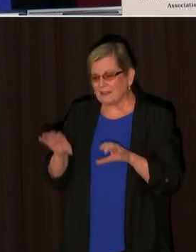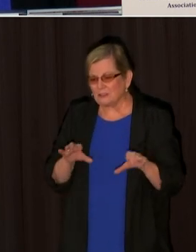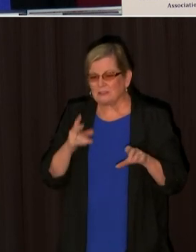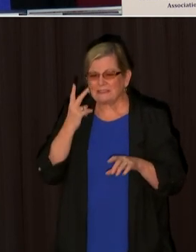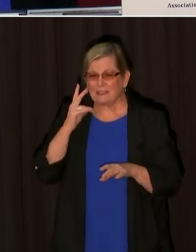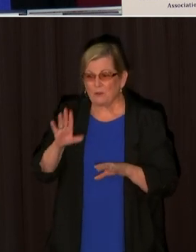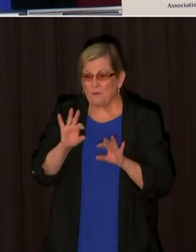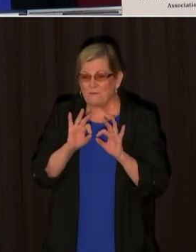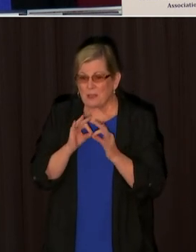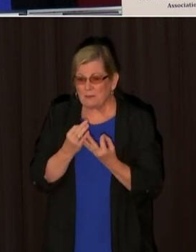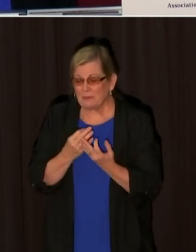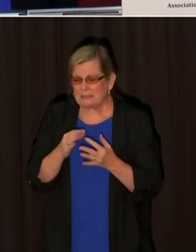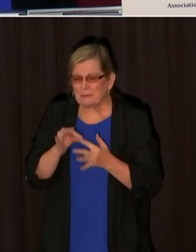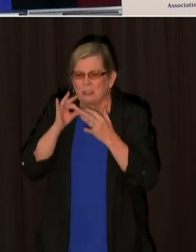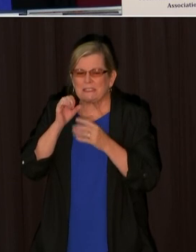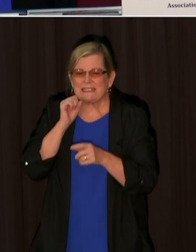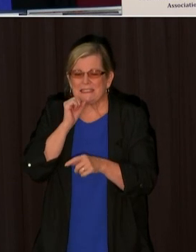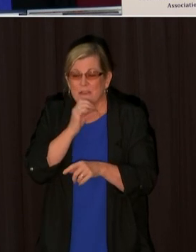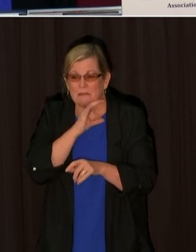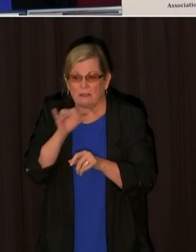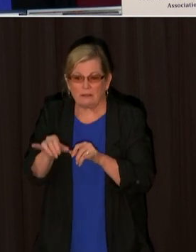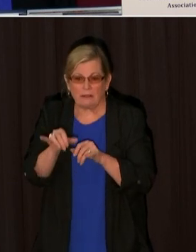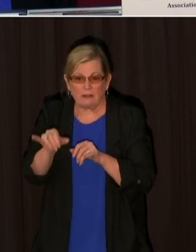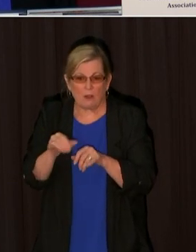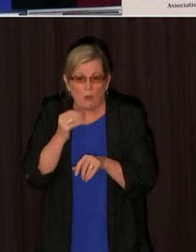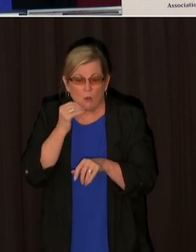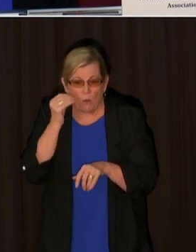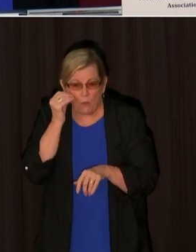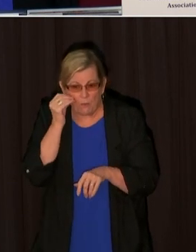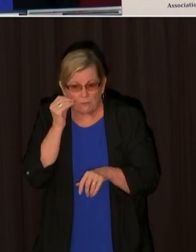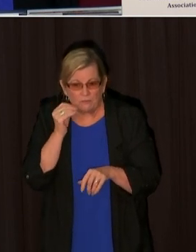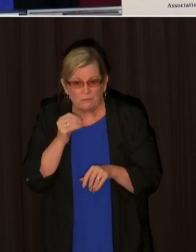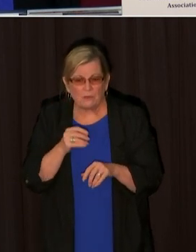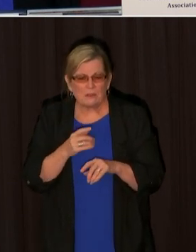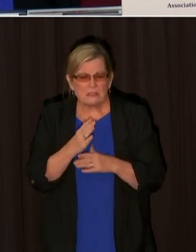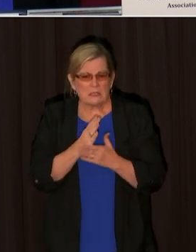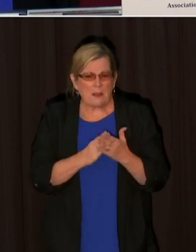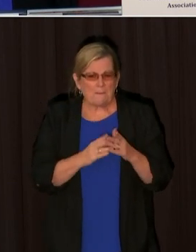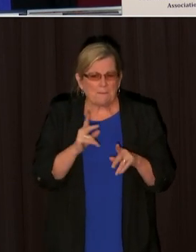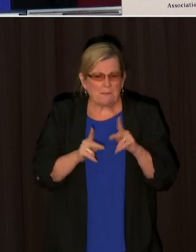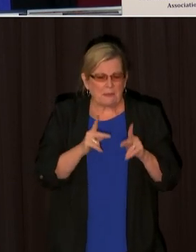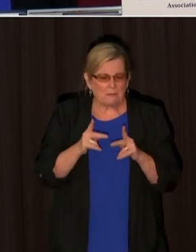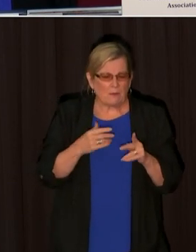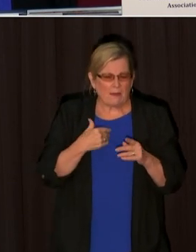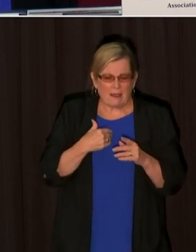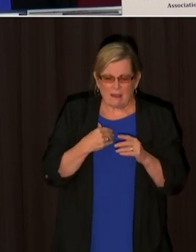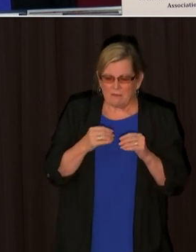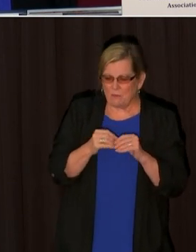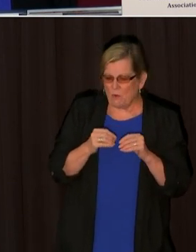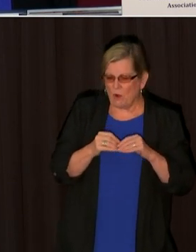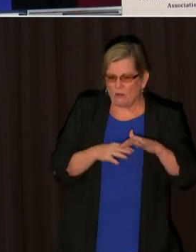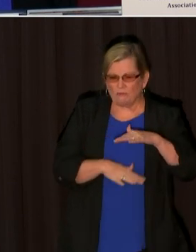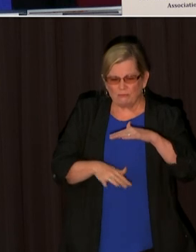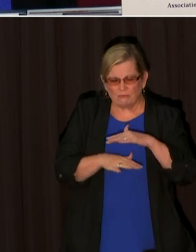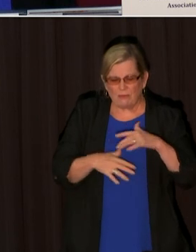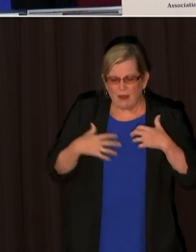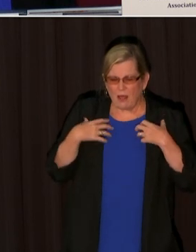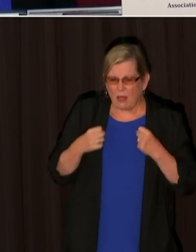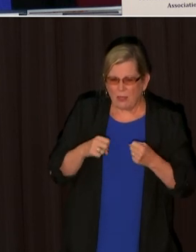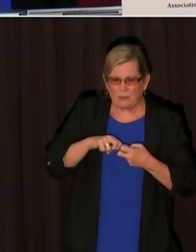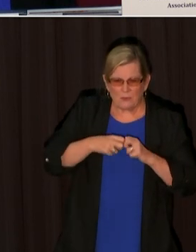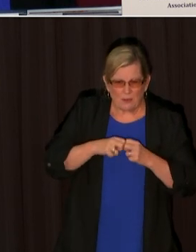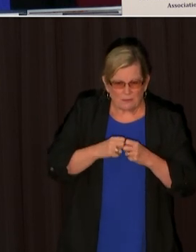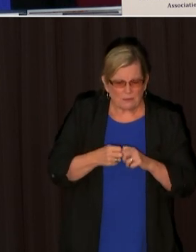citizens, use today to make your annual appointment day, to reach out to those who are vulnerable